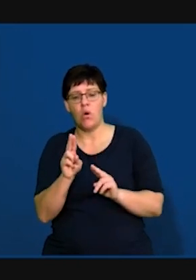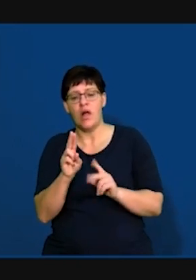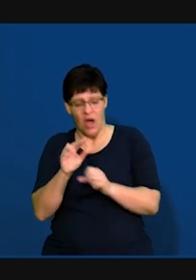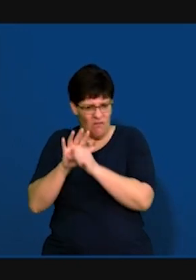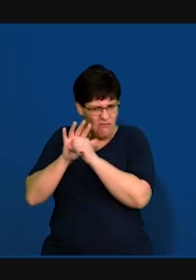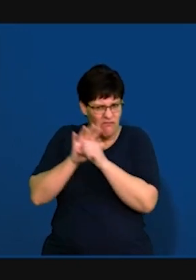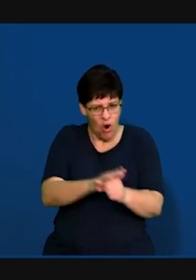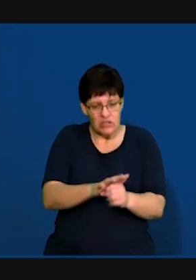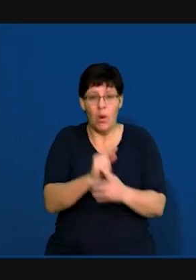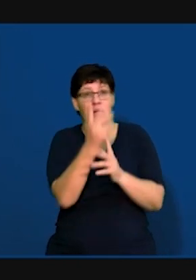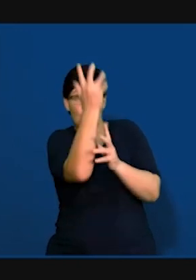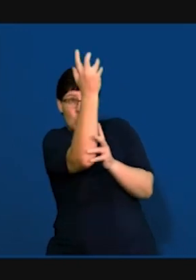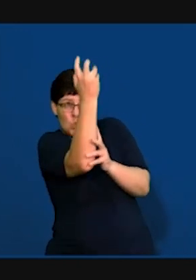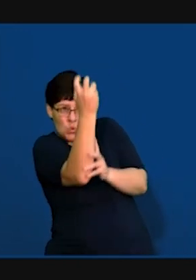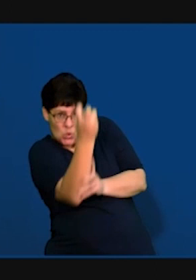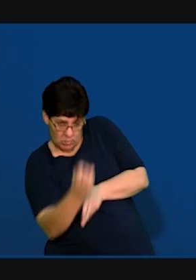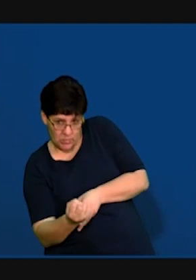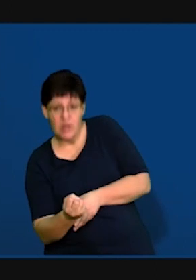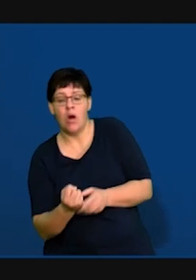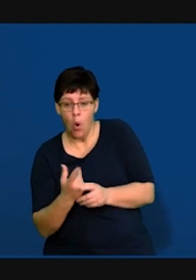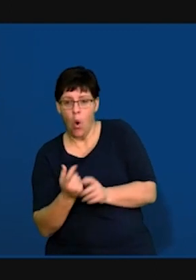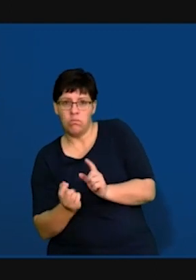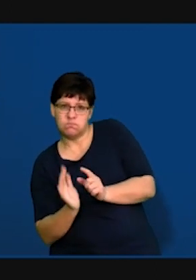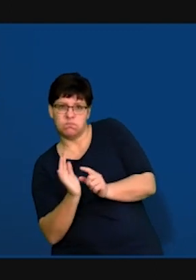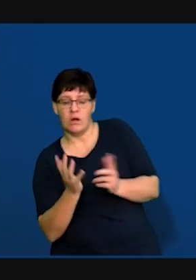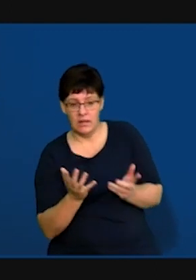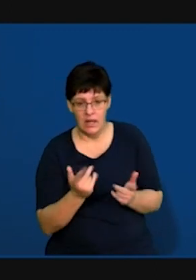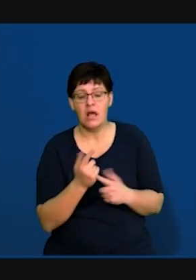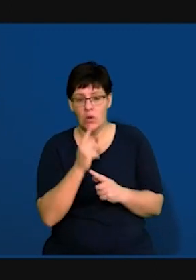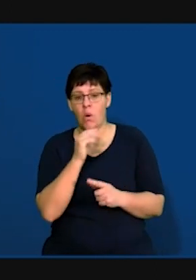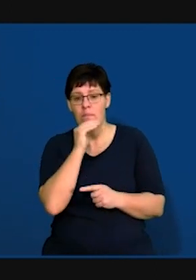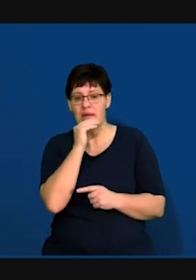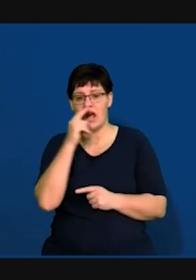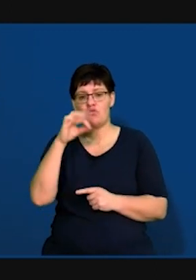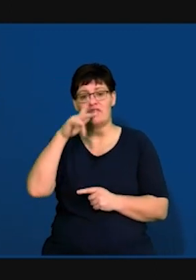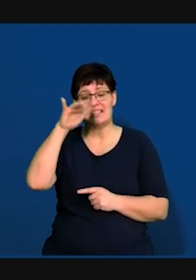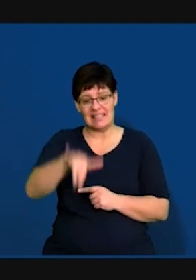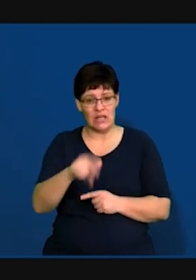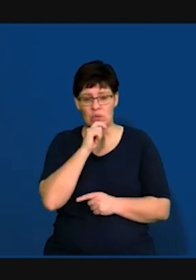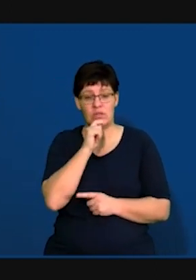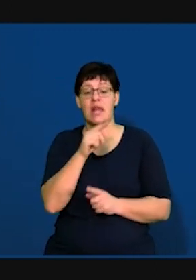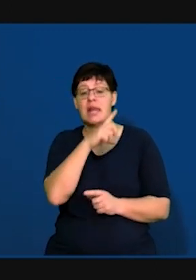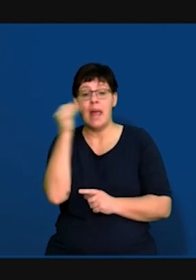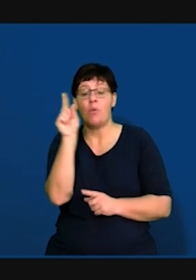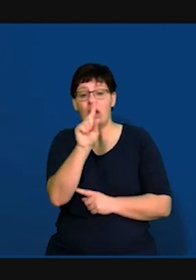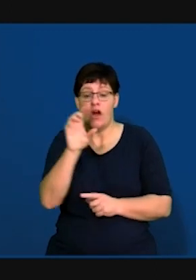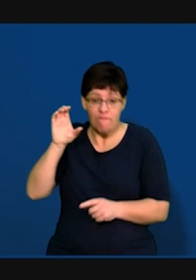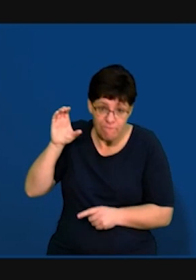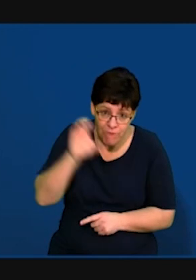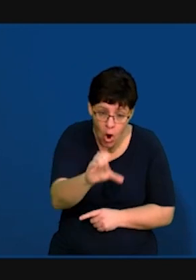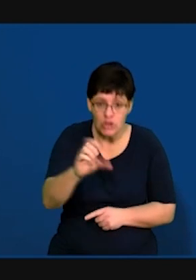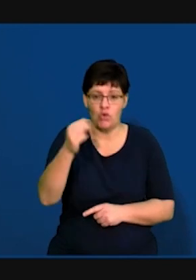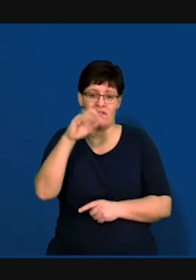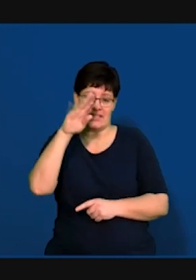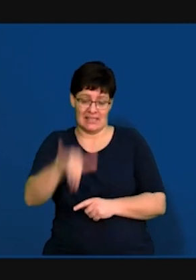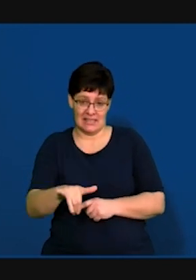is the force of gravity, we've mentioned that we are not going to use the word gravity we would use the force of gravity or